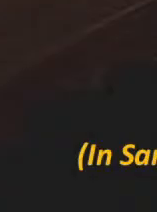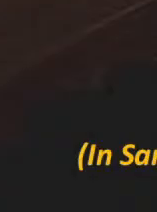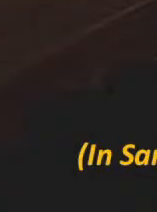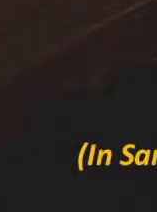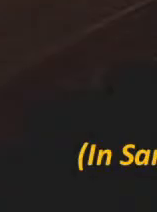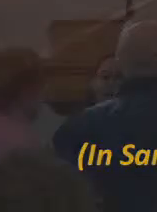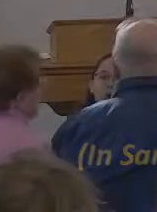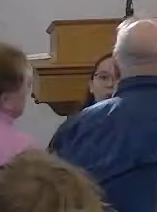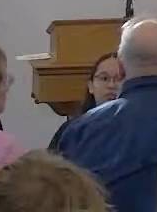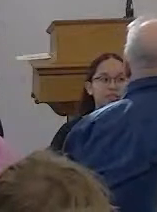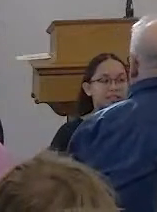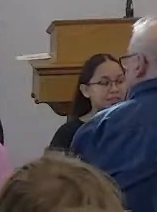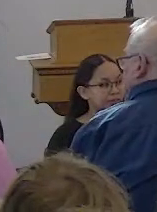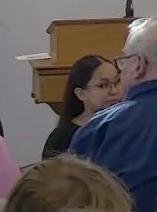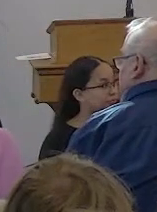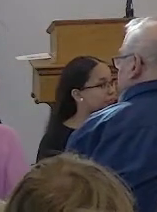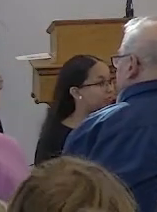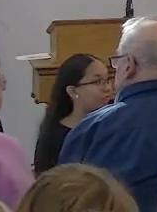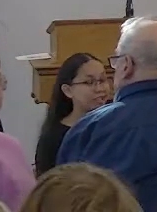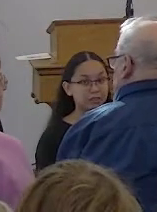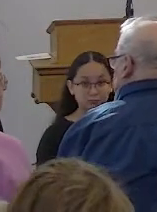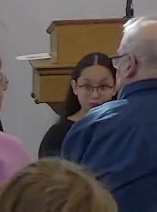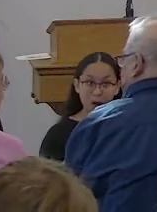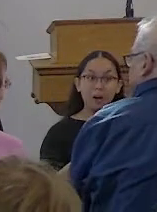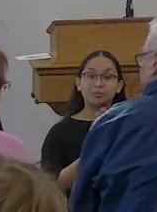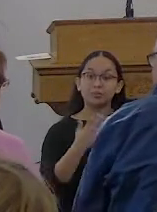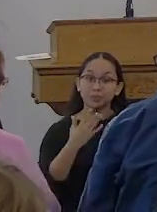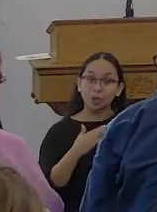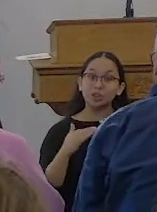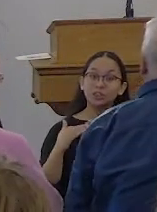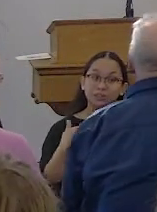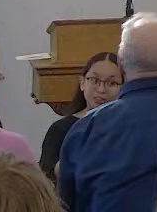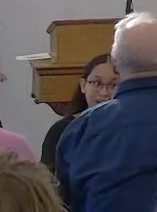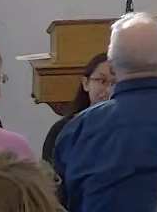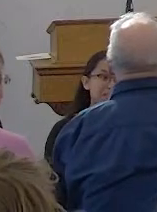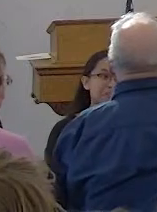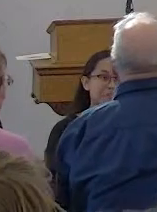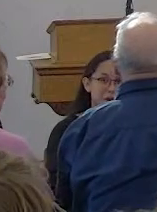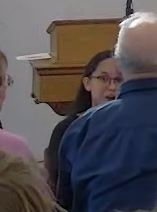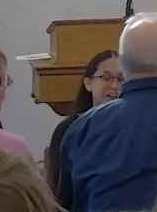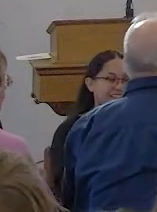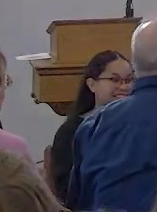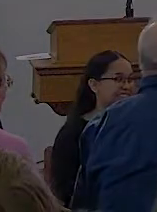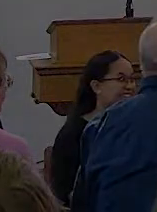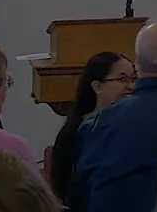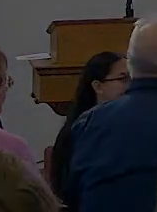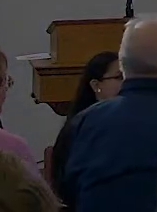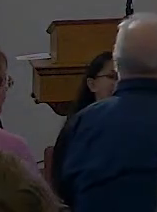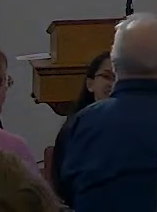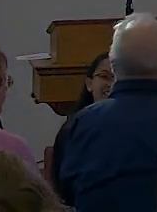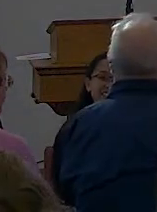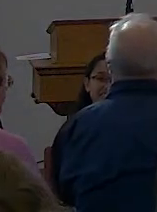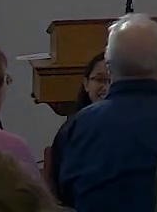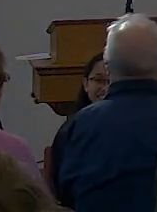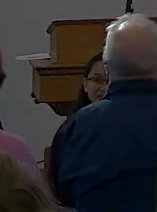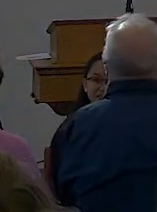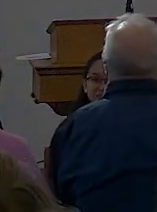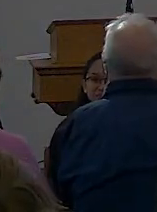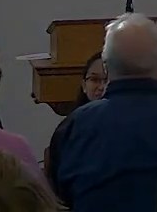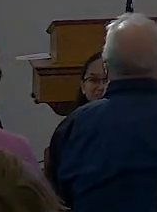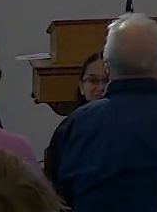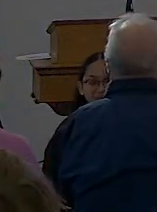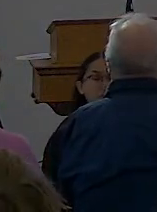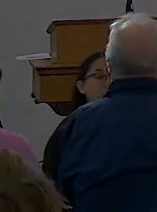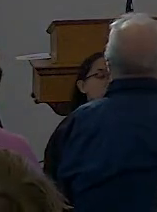the Social Justice Song Choir Songbook Handbook. Sorry, okay. So